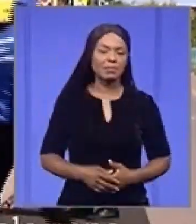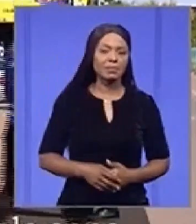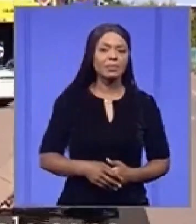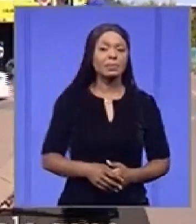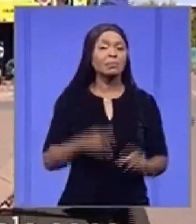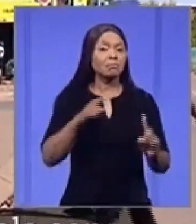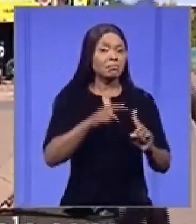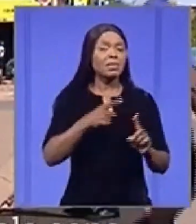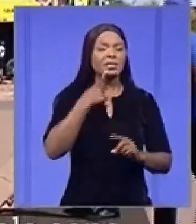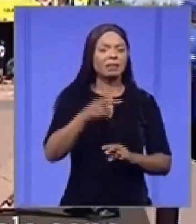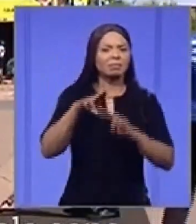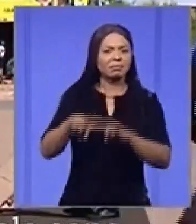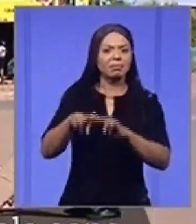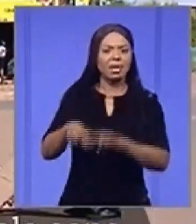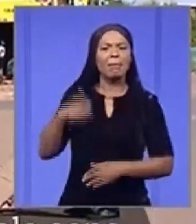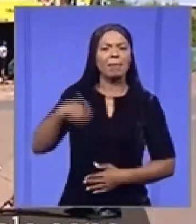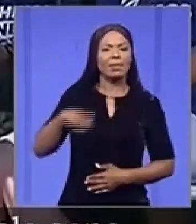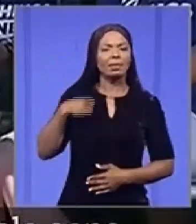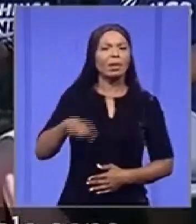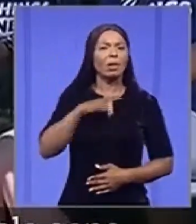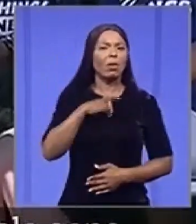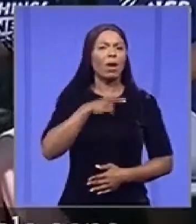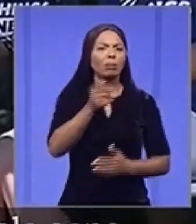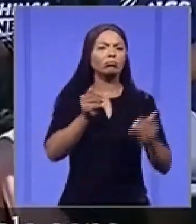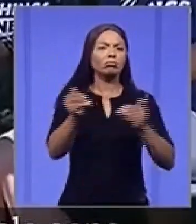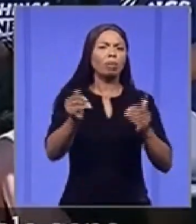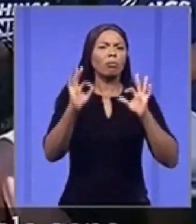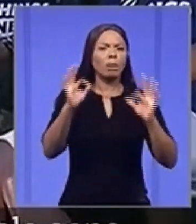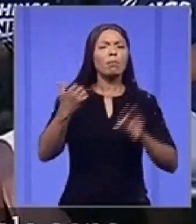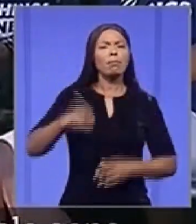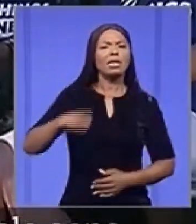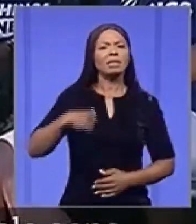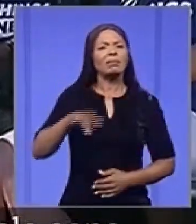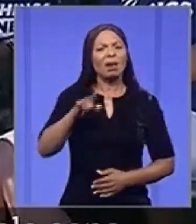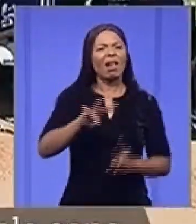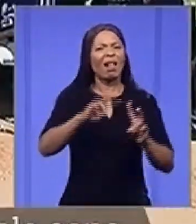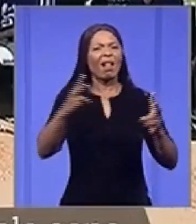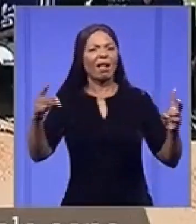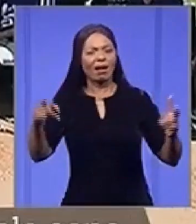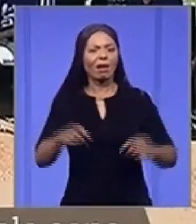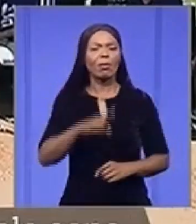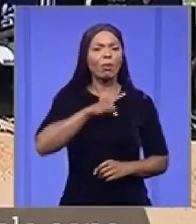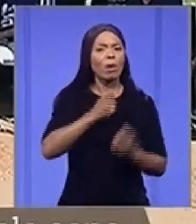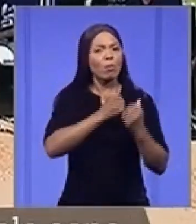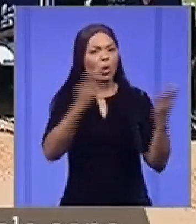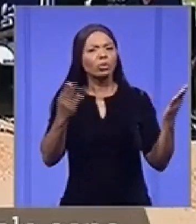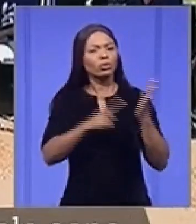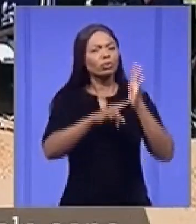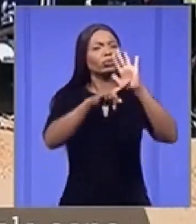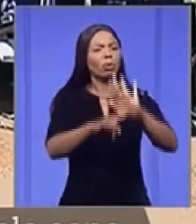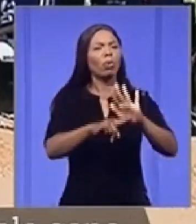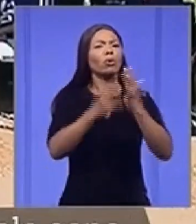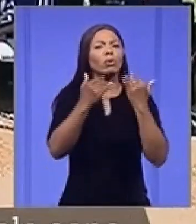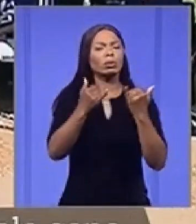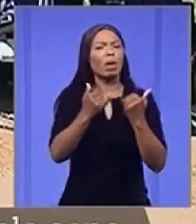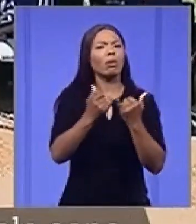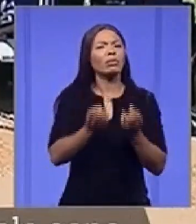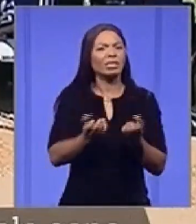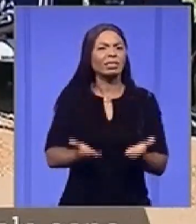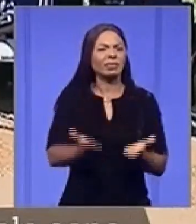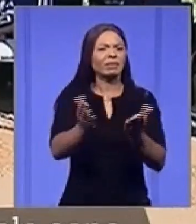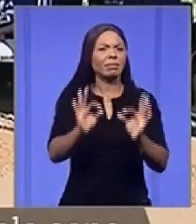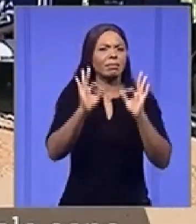lona mo rekotong ya bommasepala ba ntseng e busa mo go bone jaaka dipholo tsa ditlhatlhobo di ka ya fa mokgatlho o tsweletse ka thebolo e itumedisang